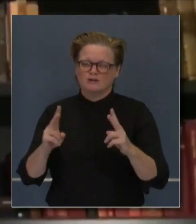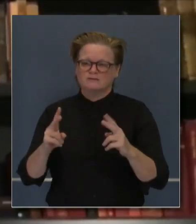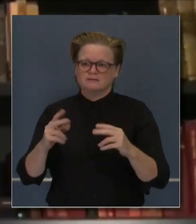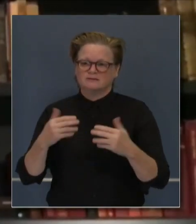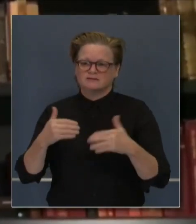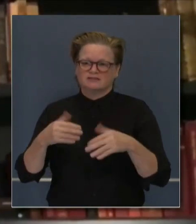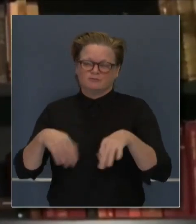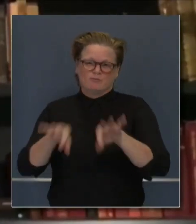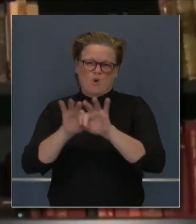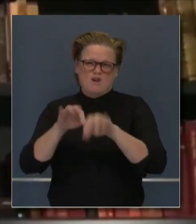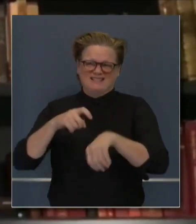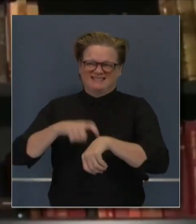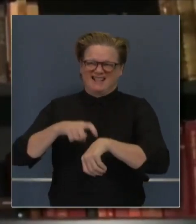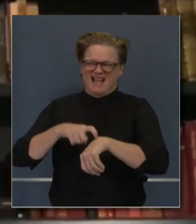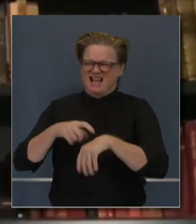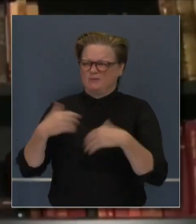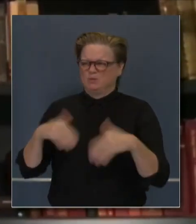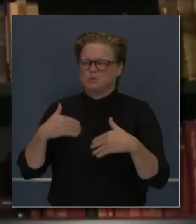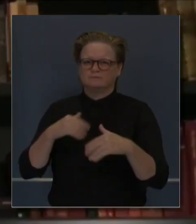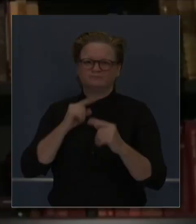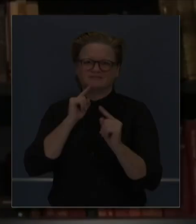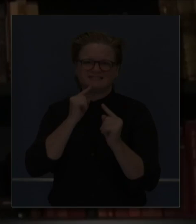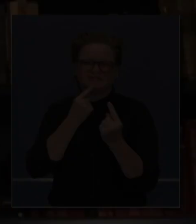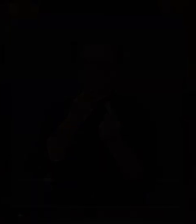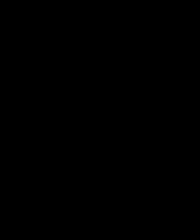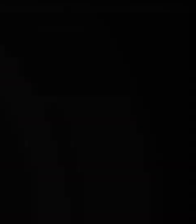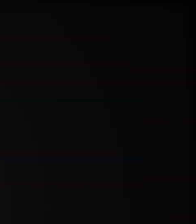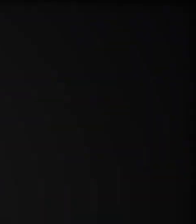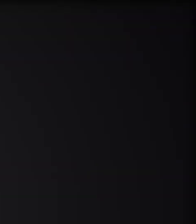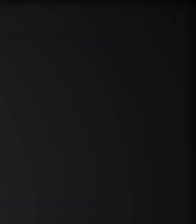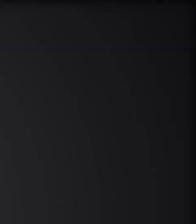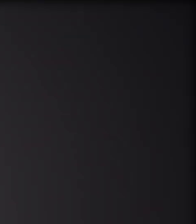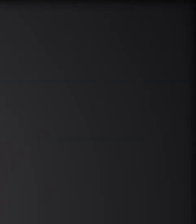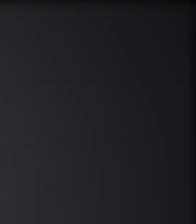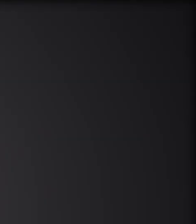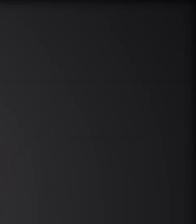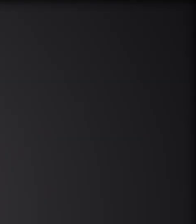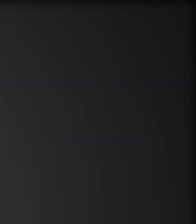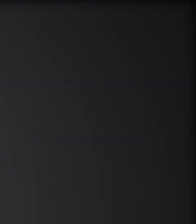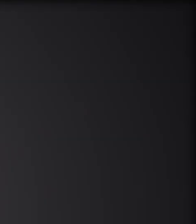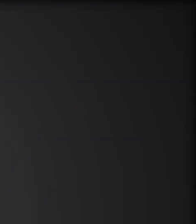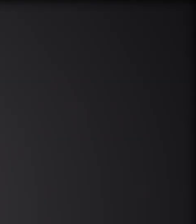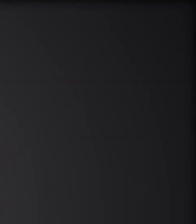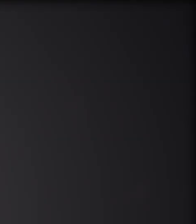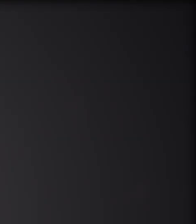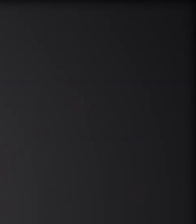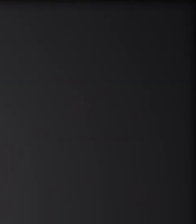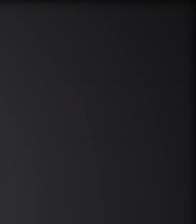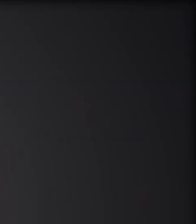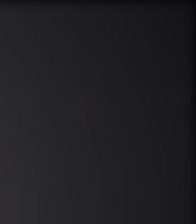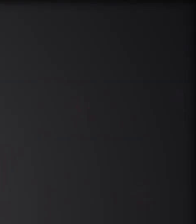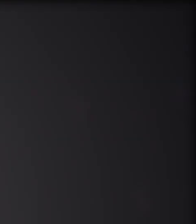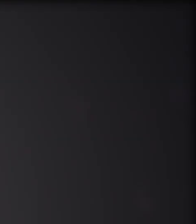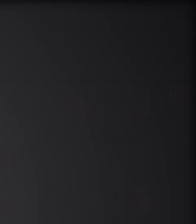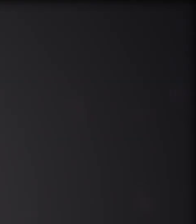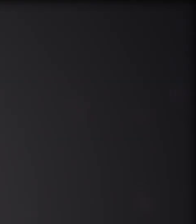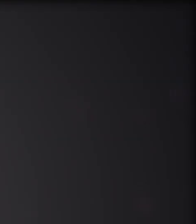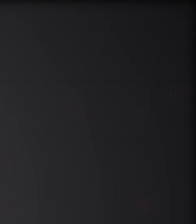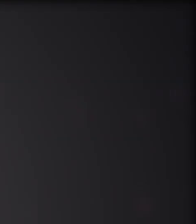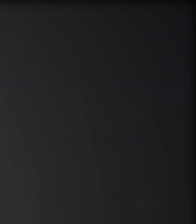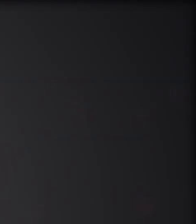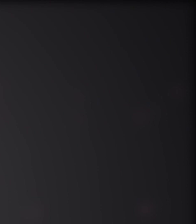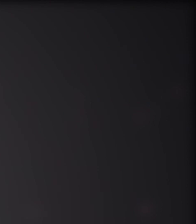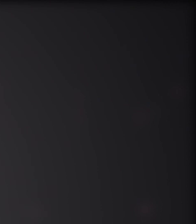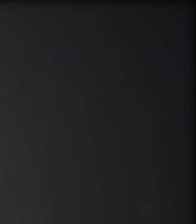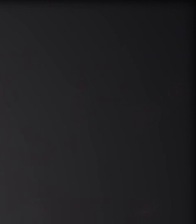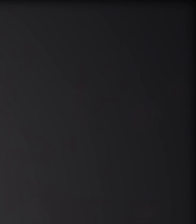familiar setting here at home. Take care. For the latest information regarding the